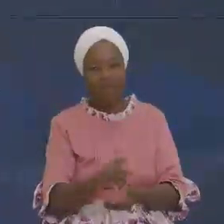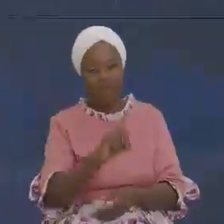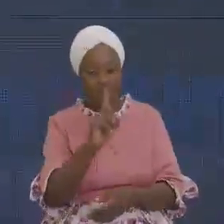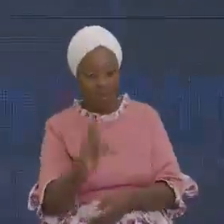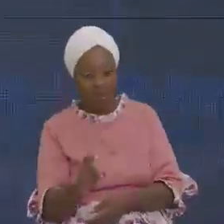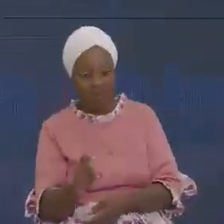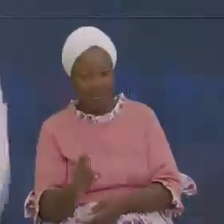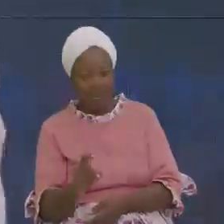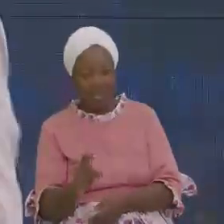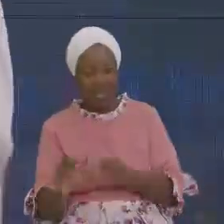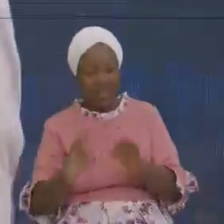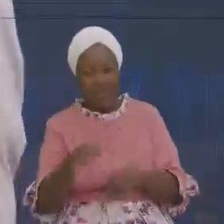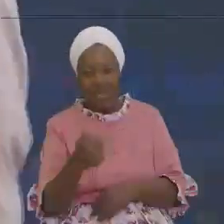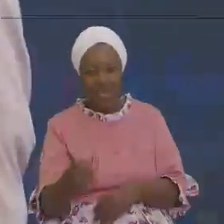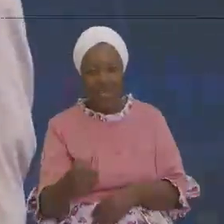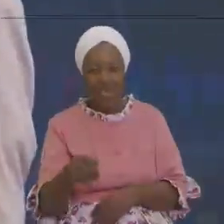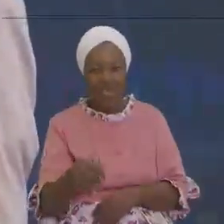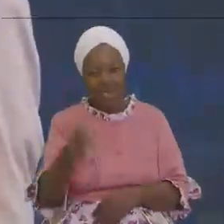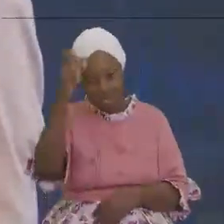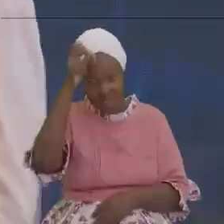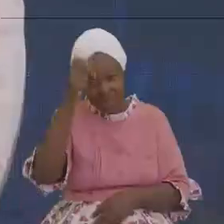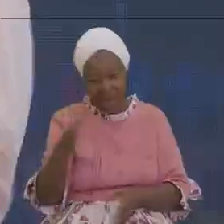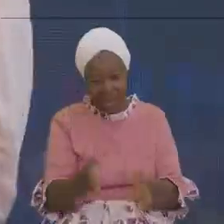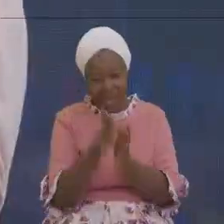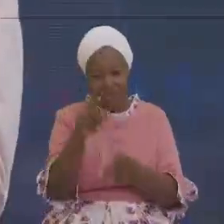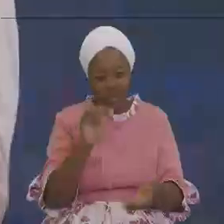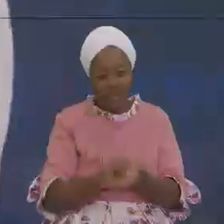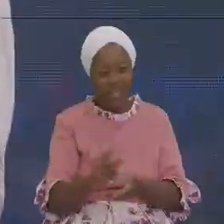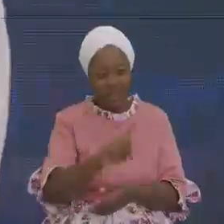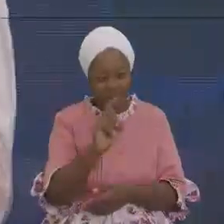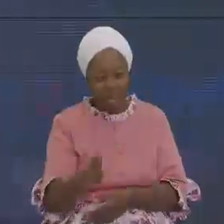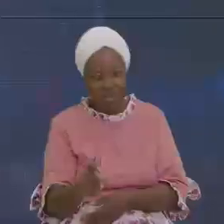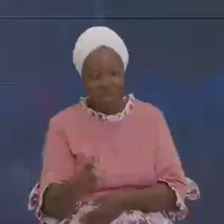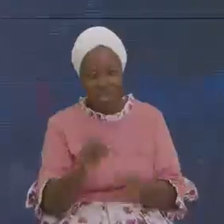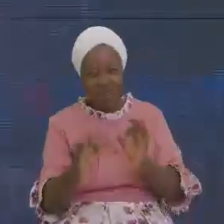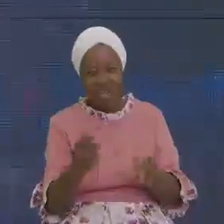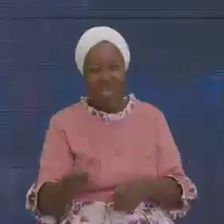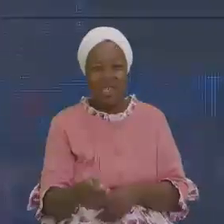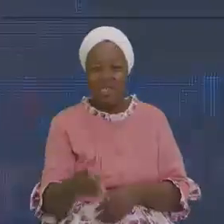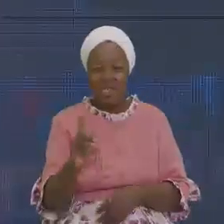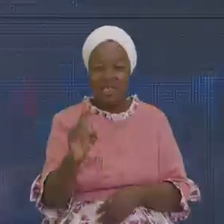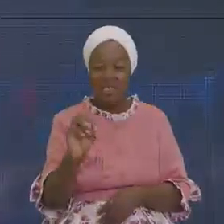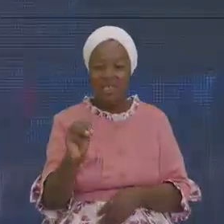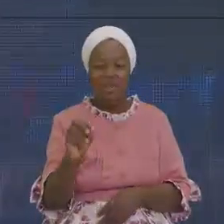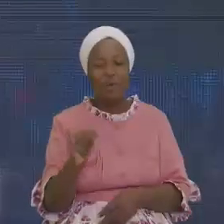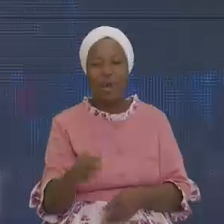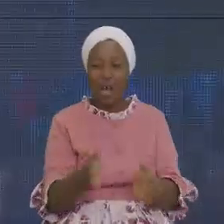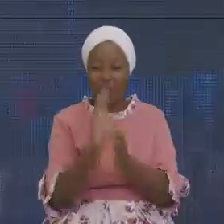if any demon asks that question, if any Satan, any devil asks that question,